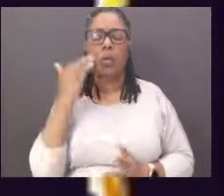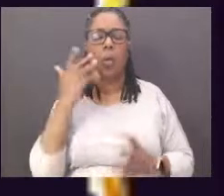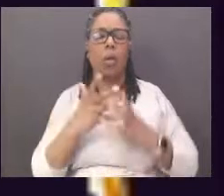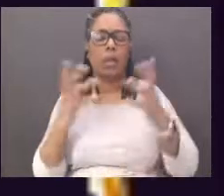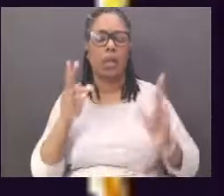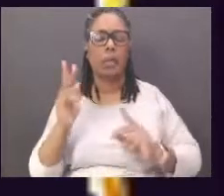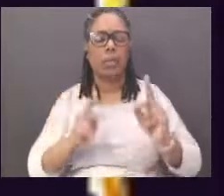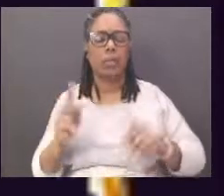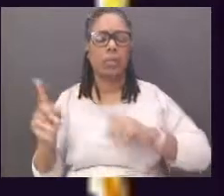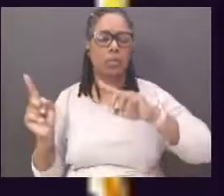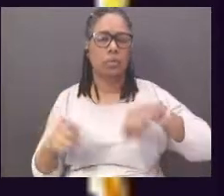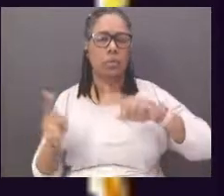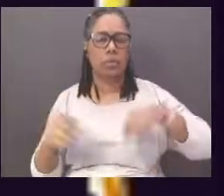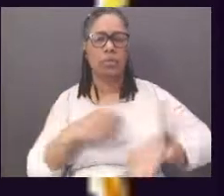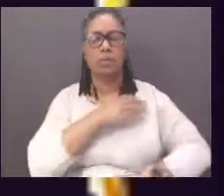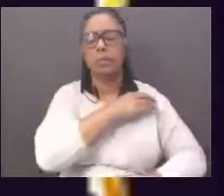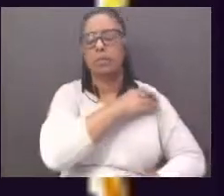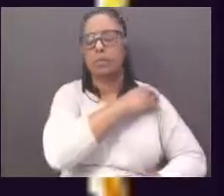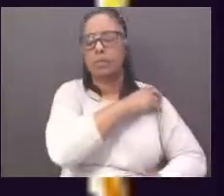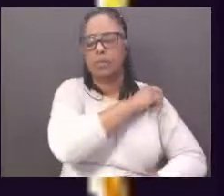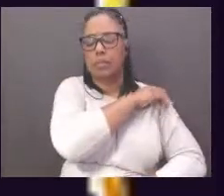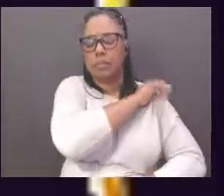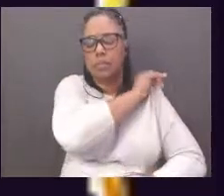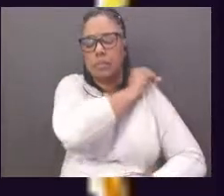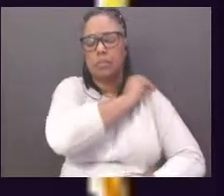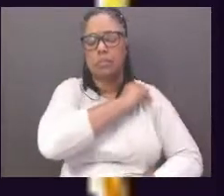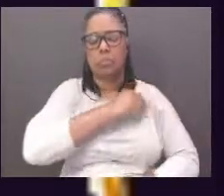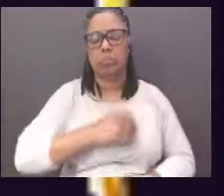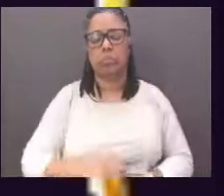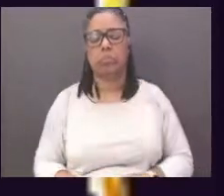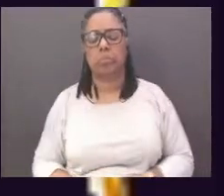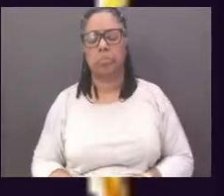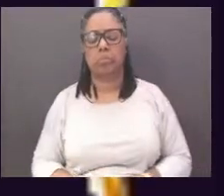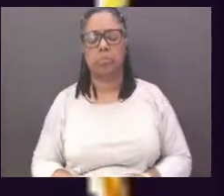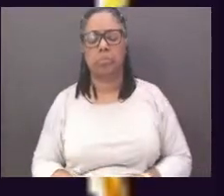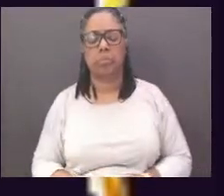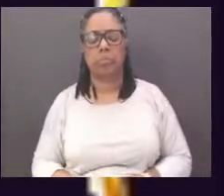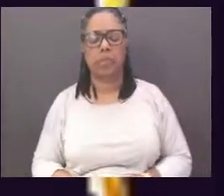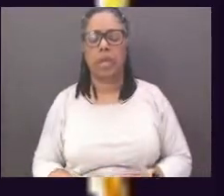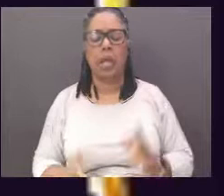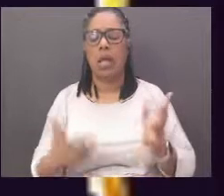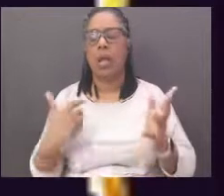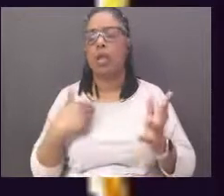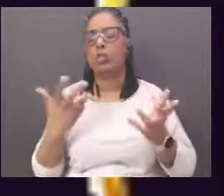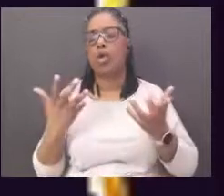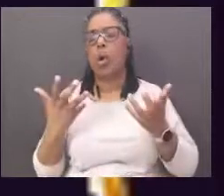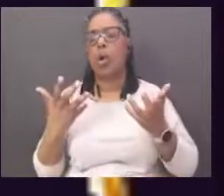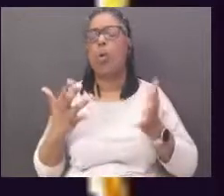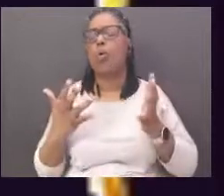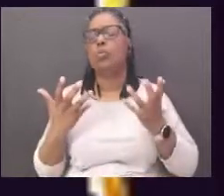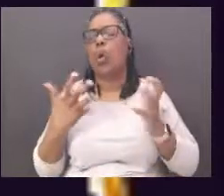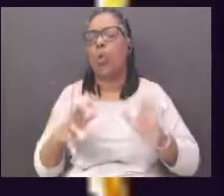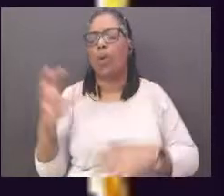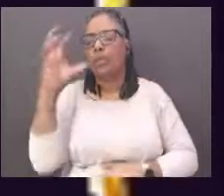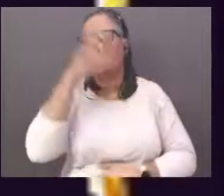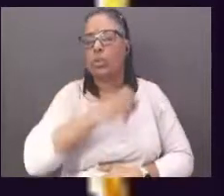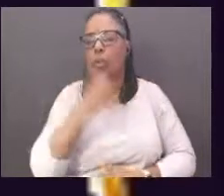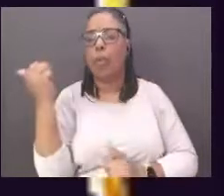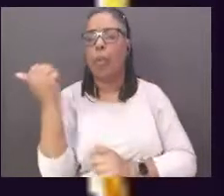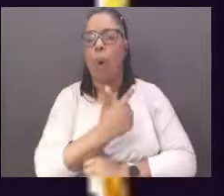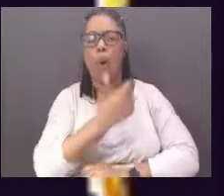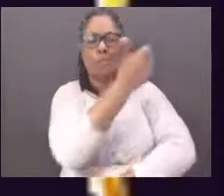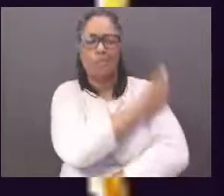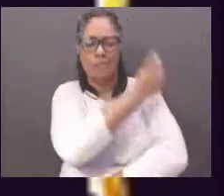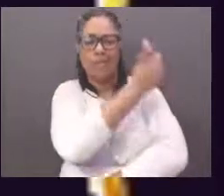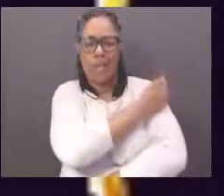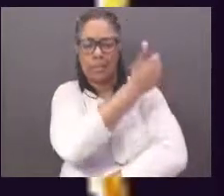and classes at First Baptist, it is not our notion that everyone is vaccinated, that everyone has that